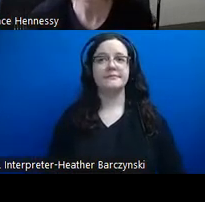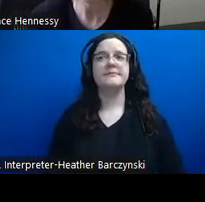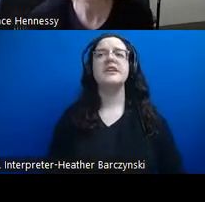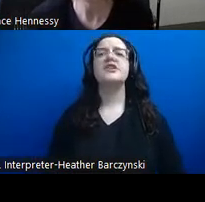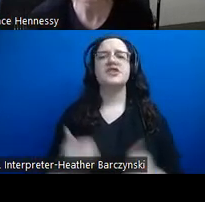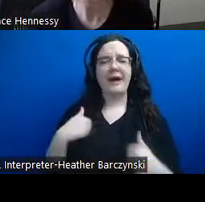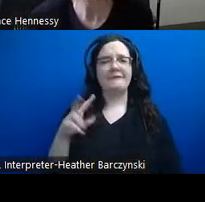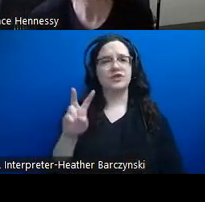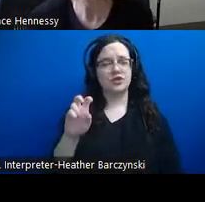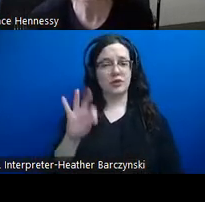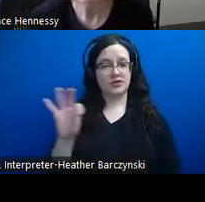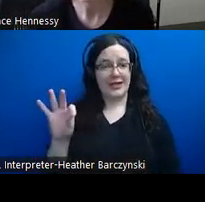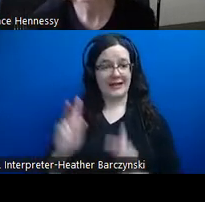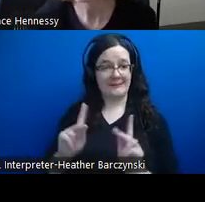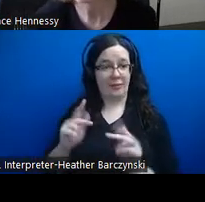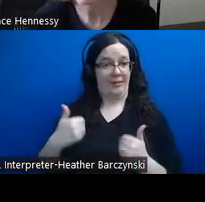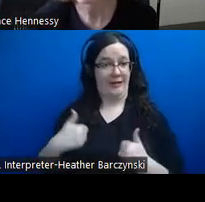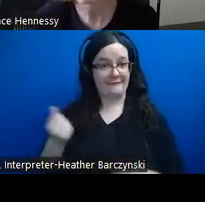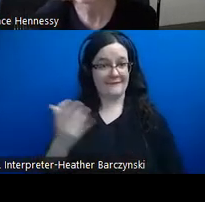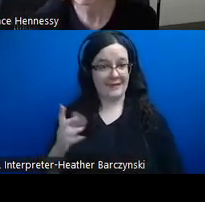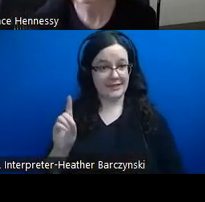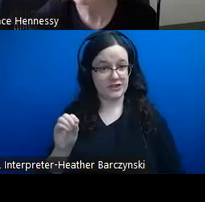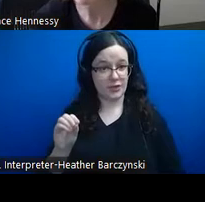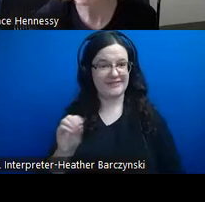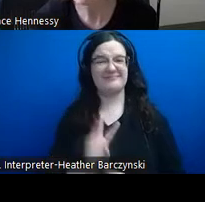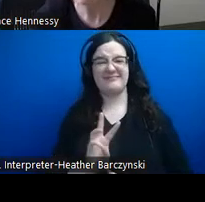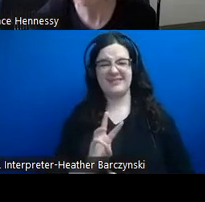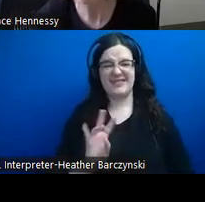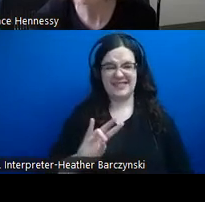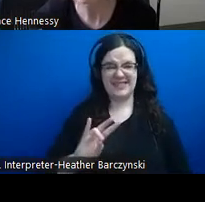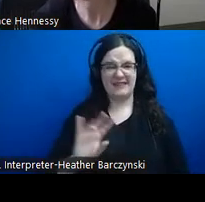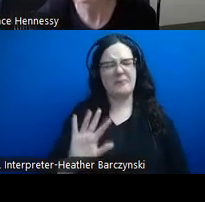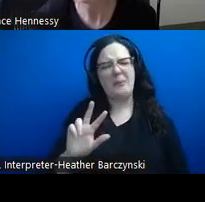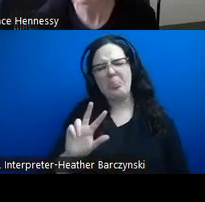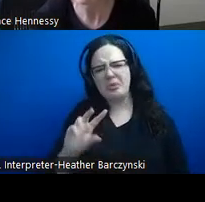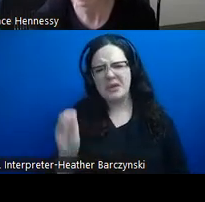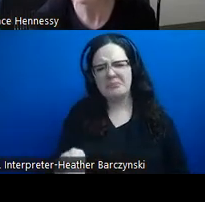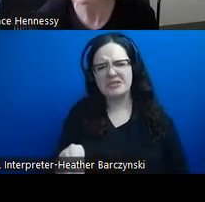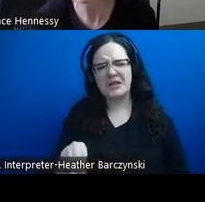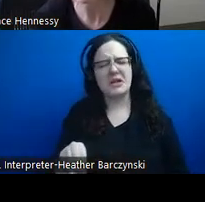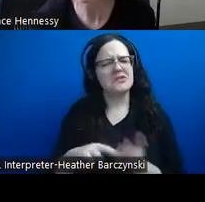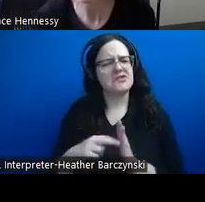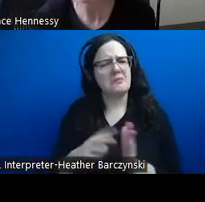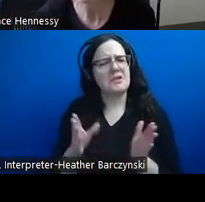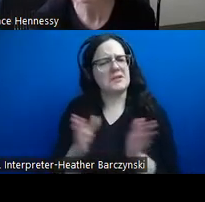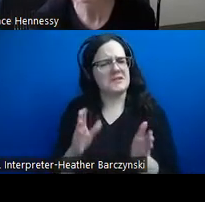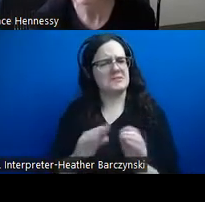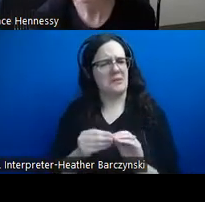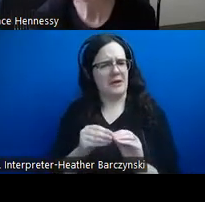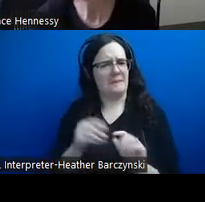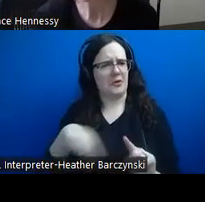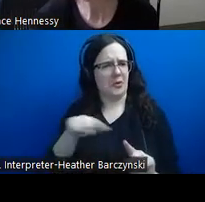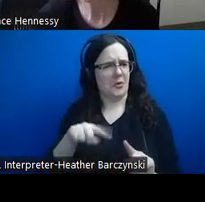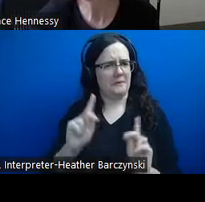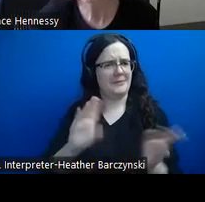299 individuals with gambling disorder, 67 or about 3%, so a small number of individuals had died during the study period,